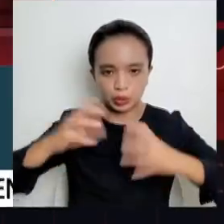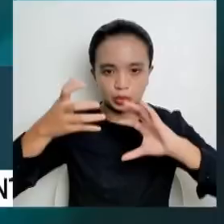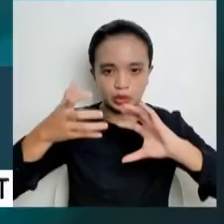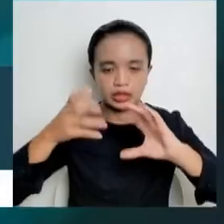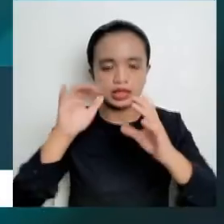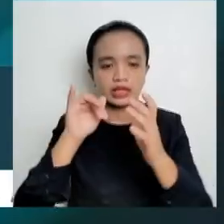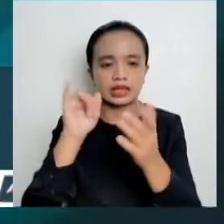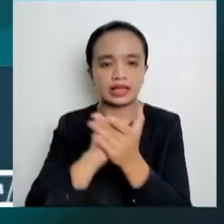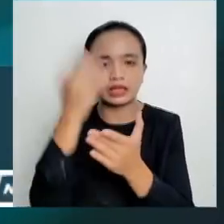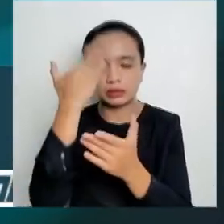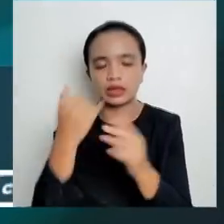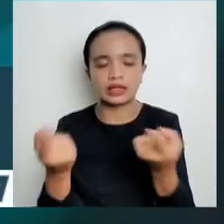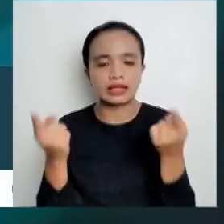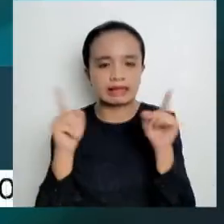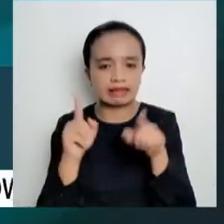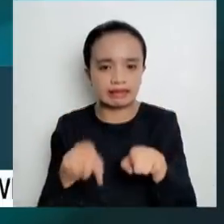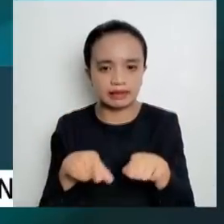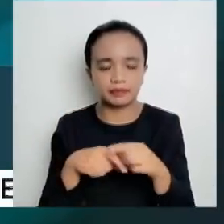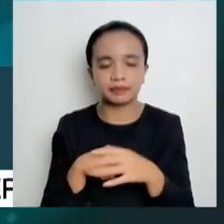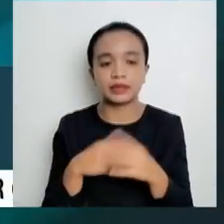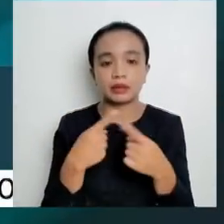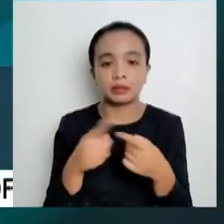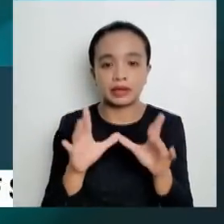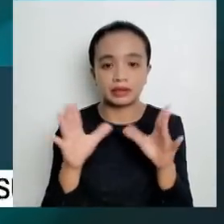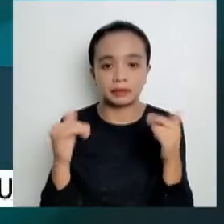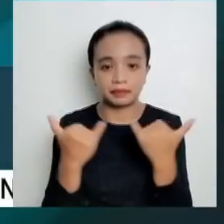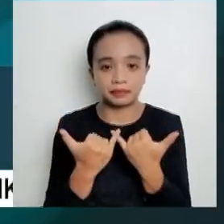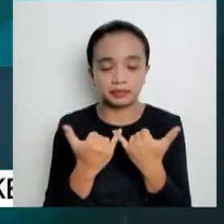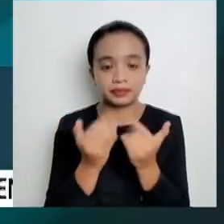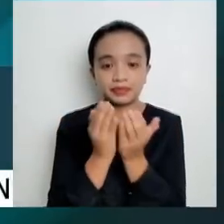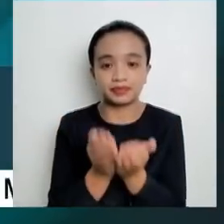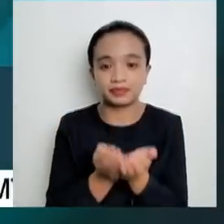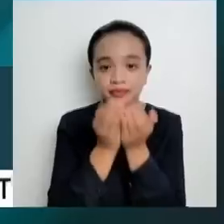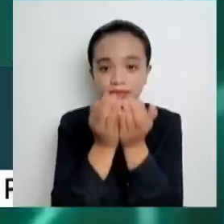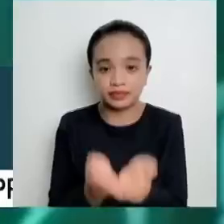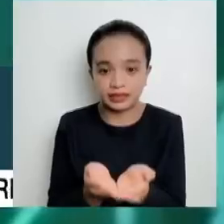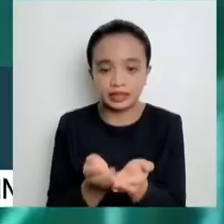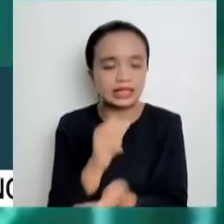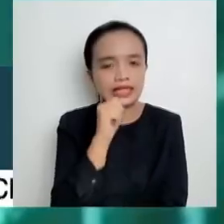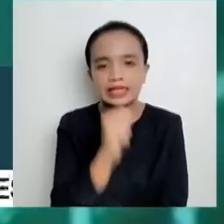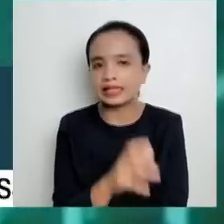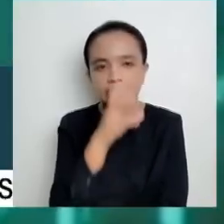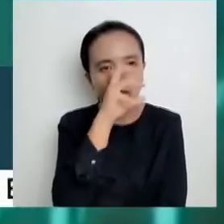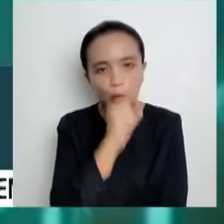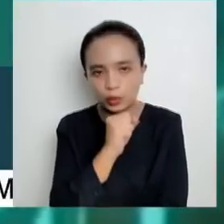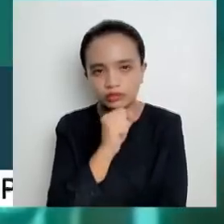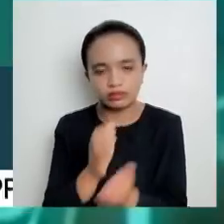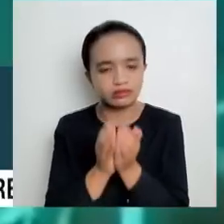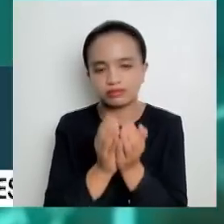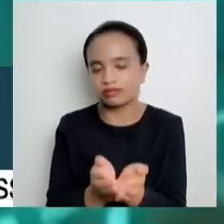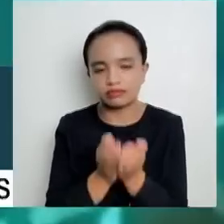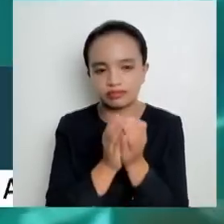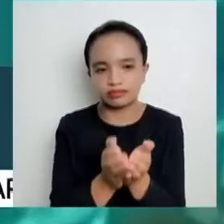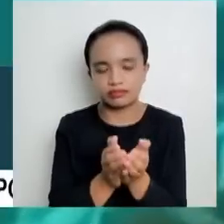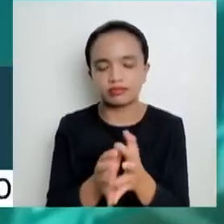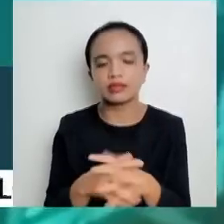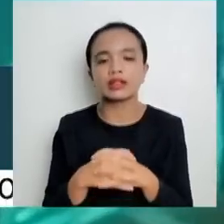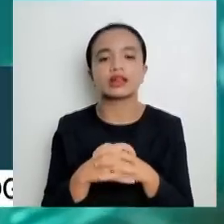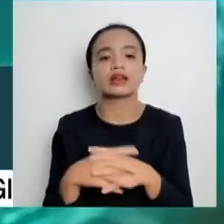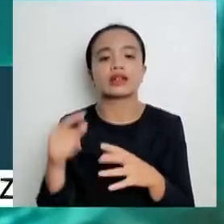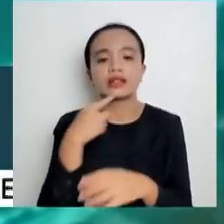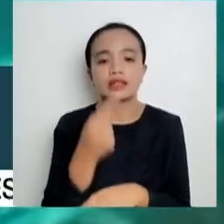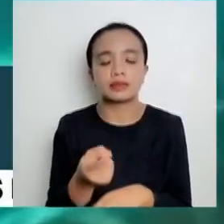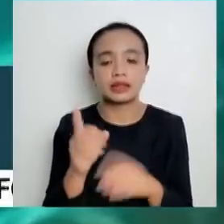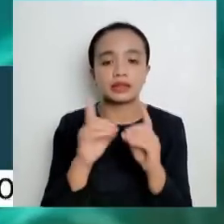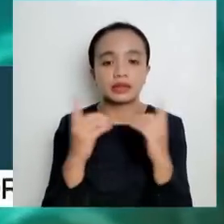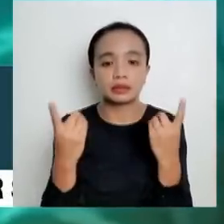event. But the company asserted the sunken oil tanker was not an old vessel, contrary to the Justice Department's opinion